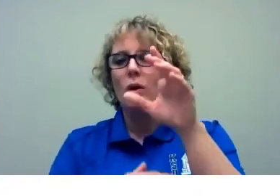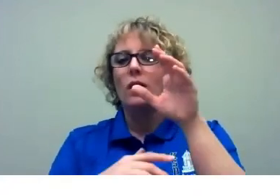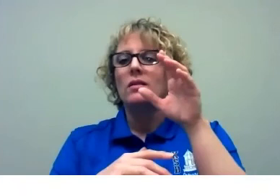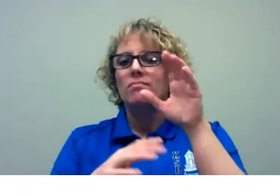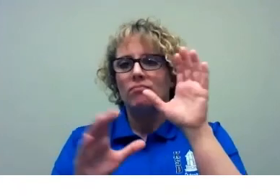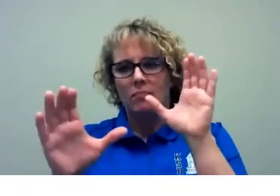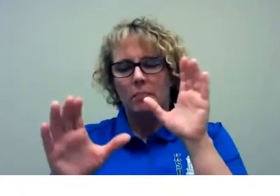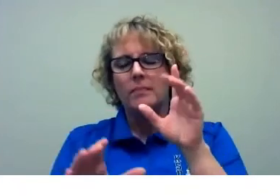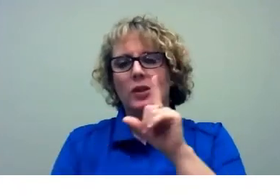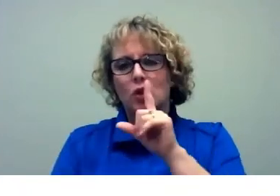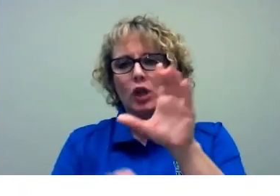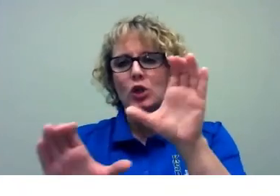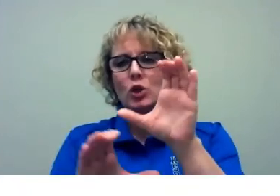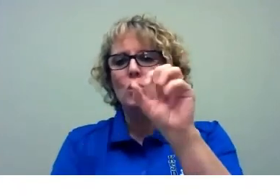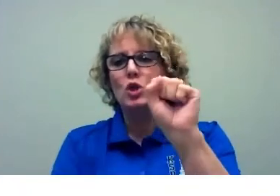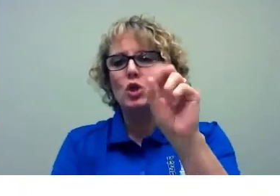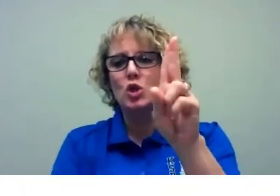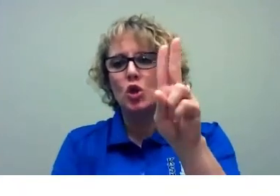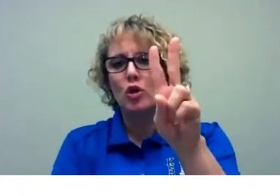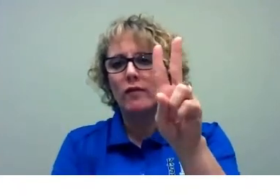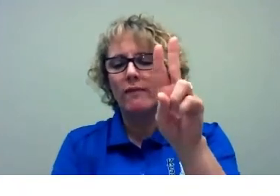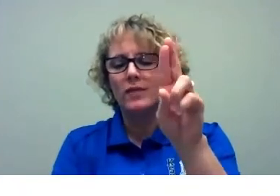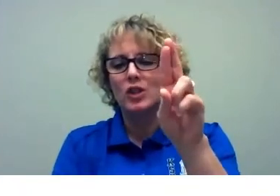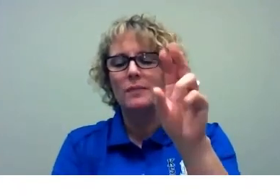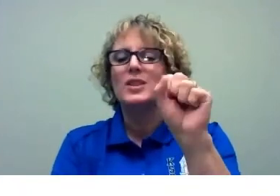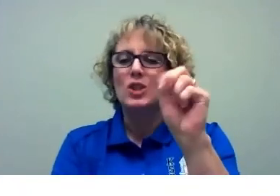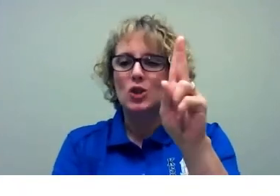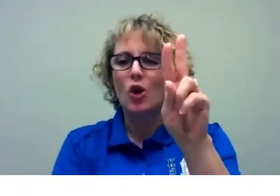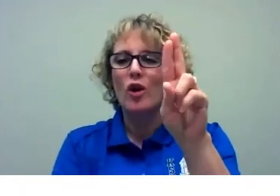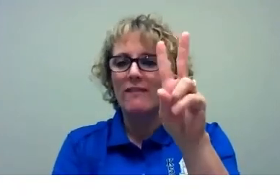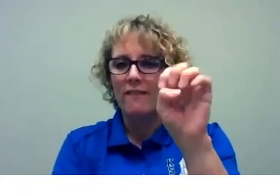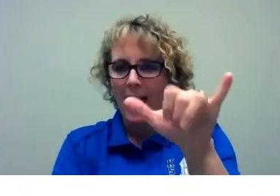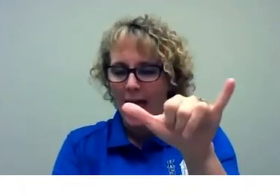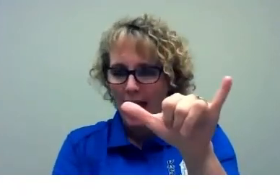All right, so we finished the training for 103.